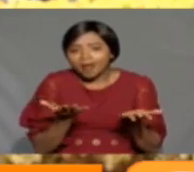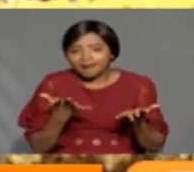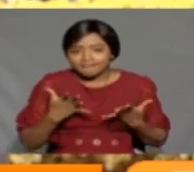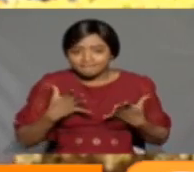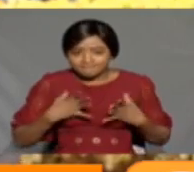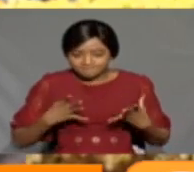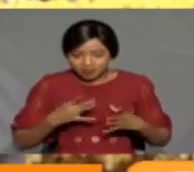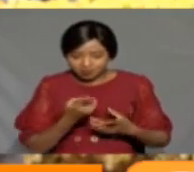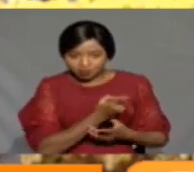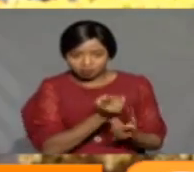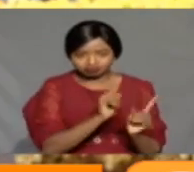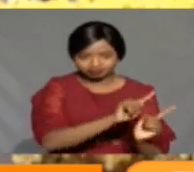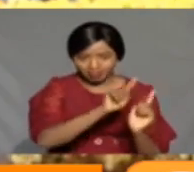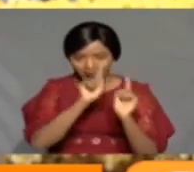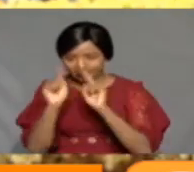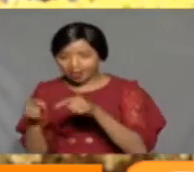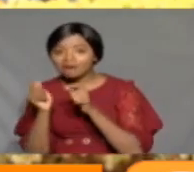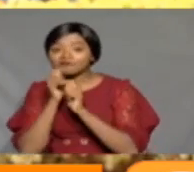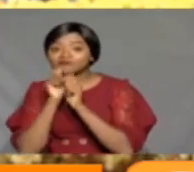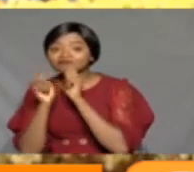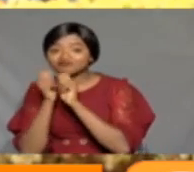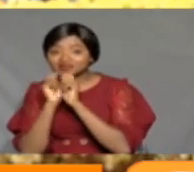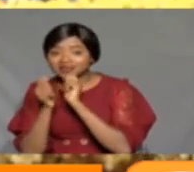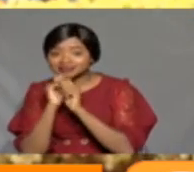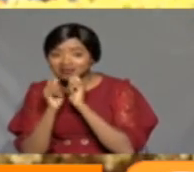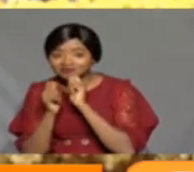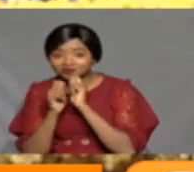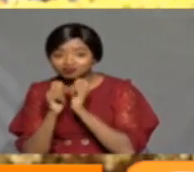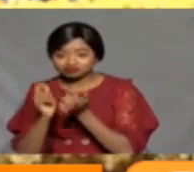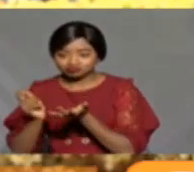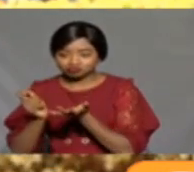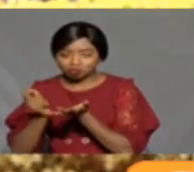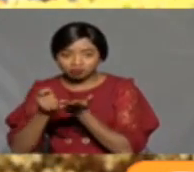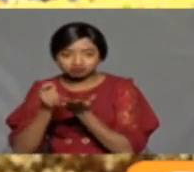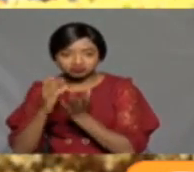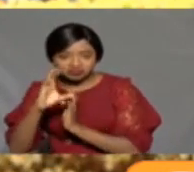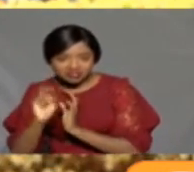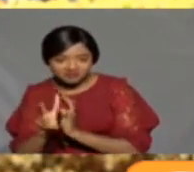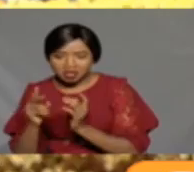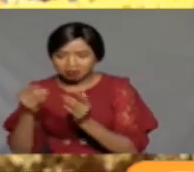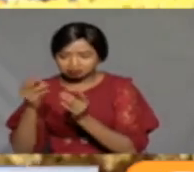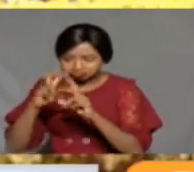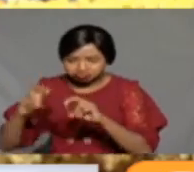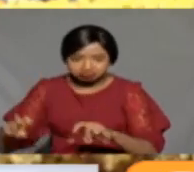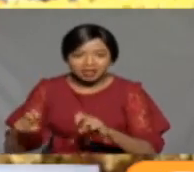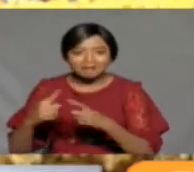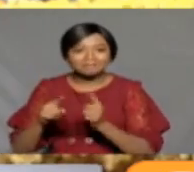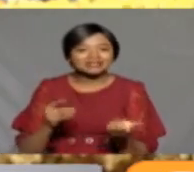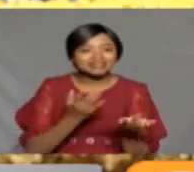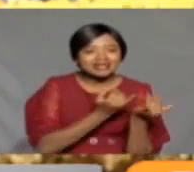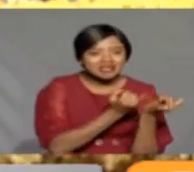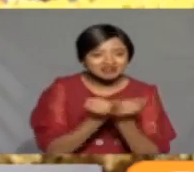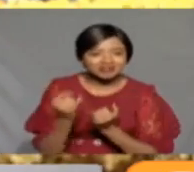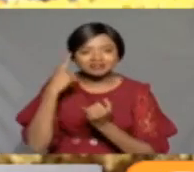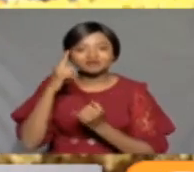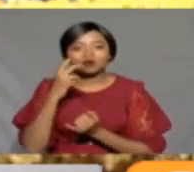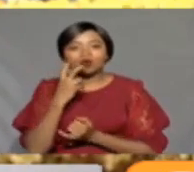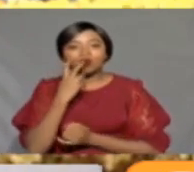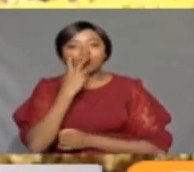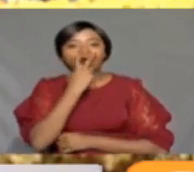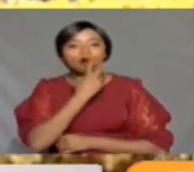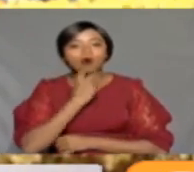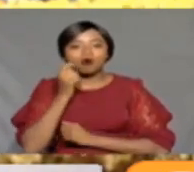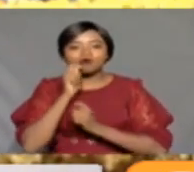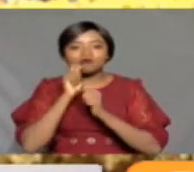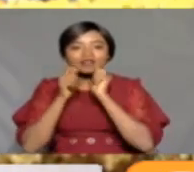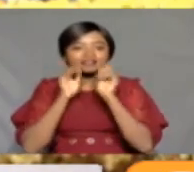invited for the written interview, but were not invited for the second, which was oral interview. And you know, they